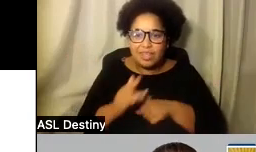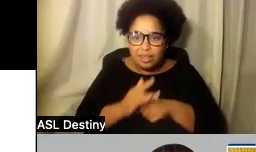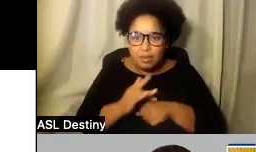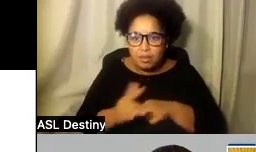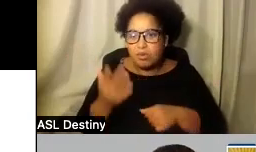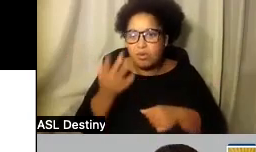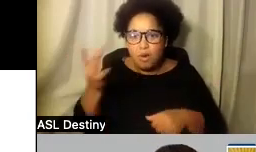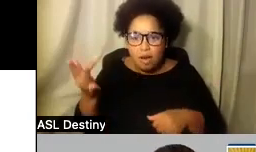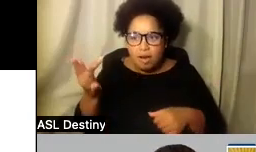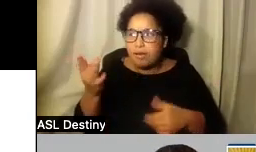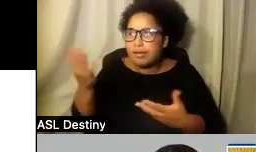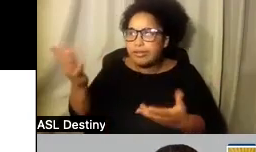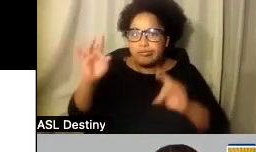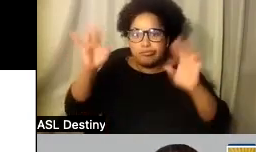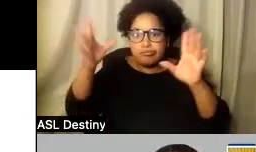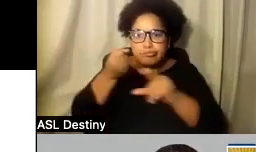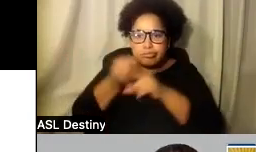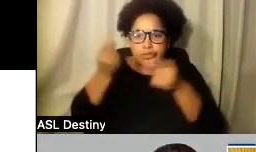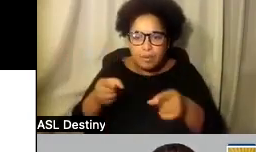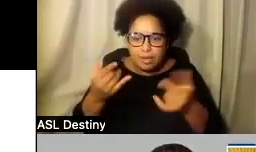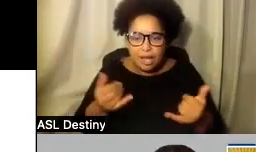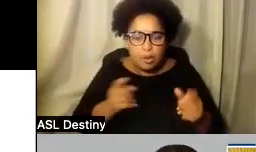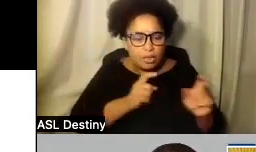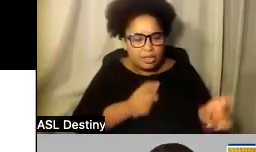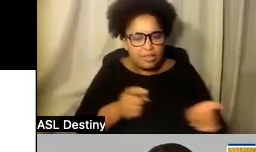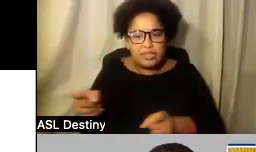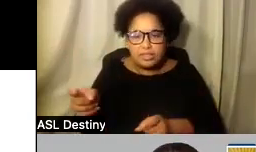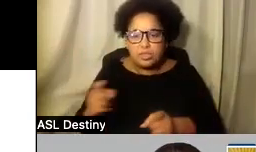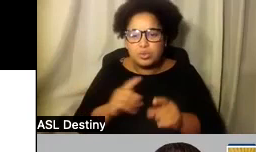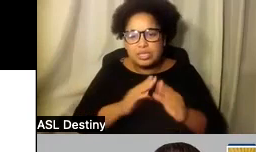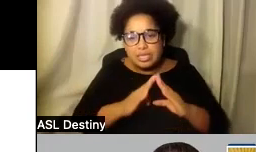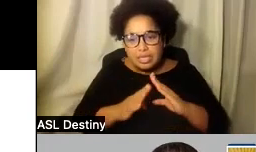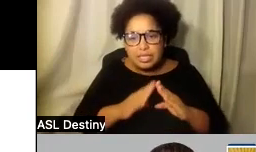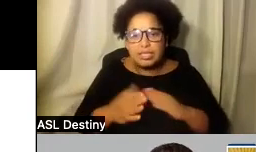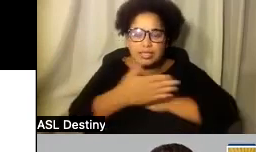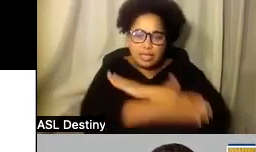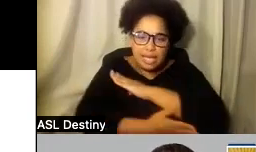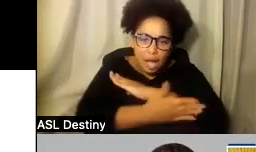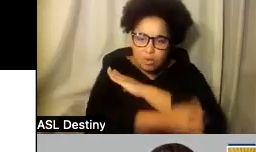those disasters that we can help to distribute to cities, counties,